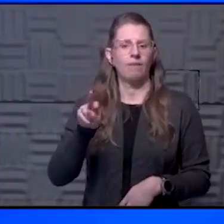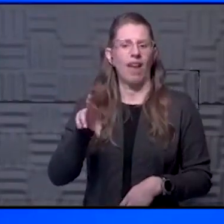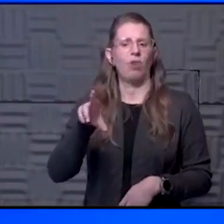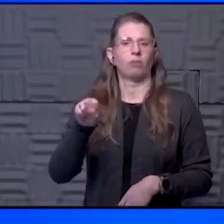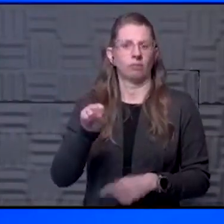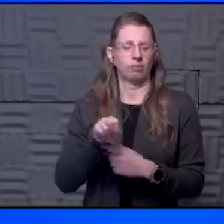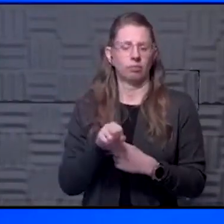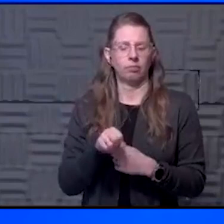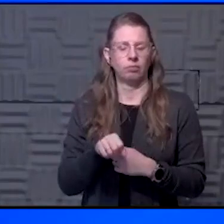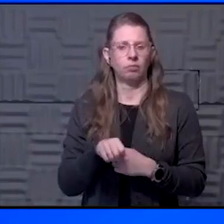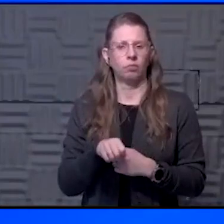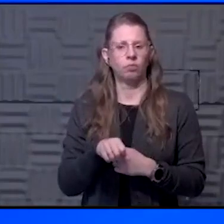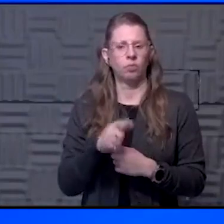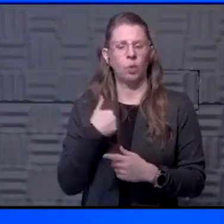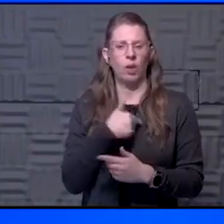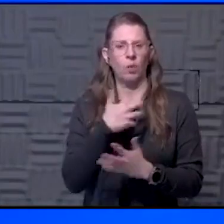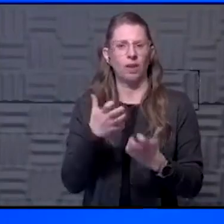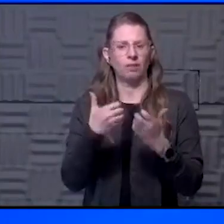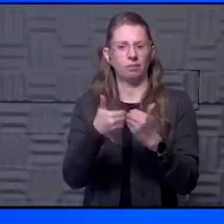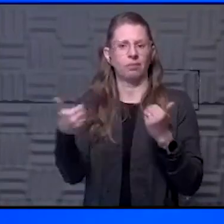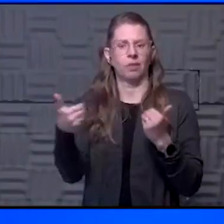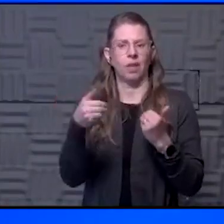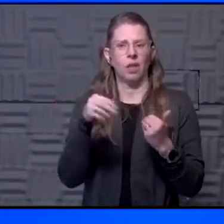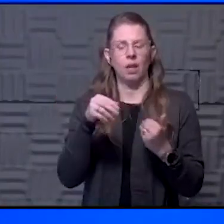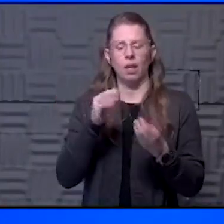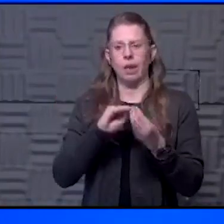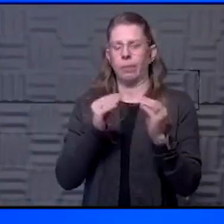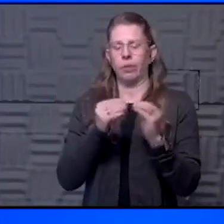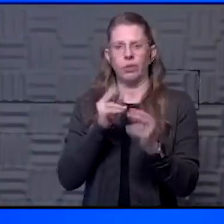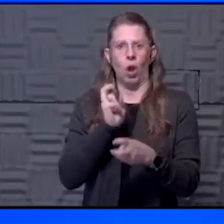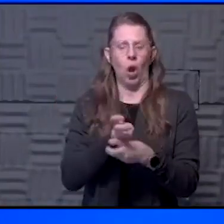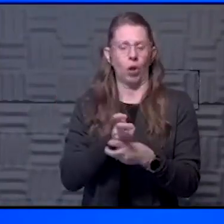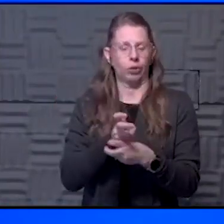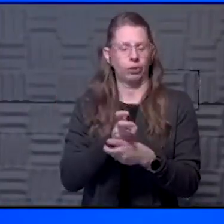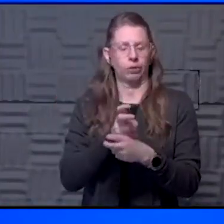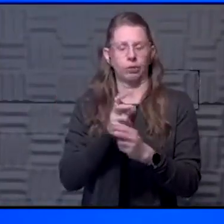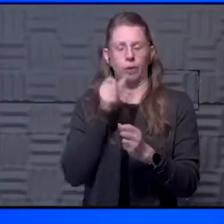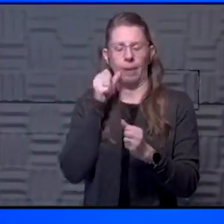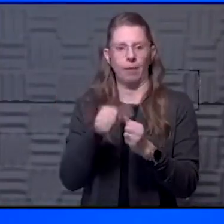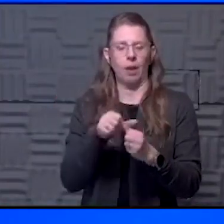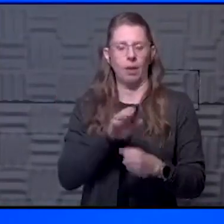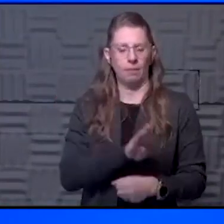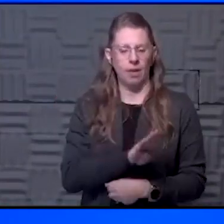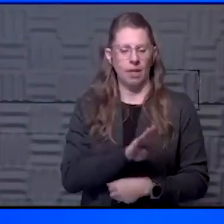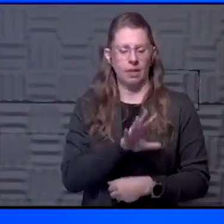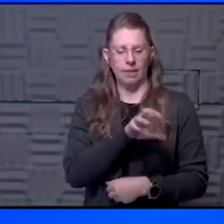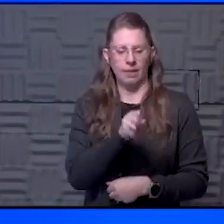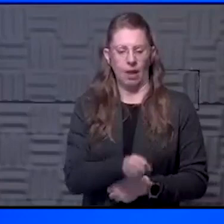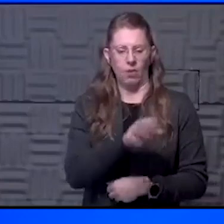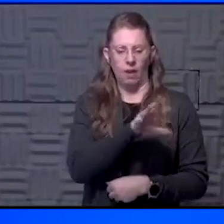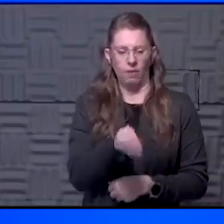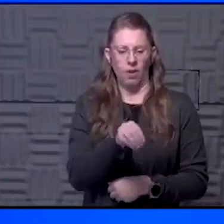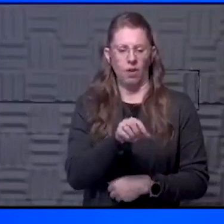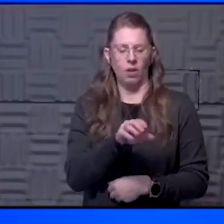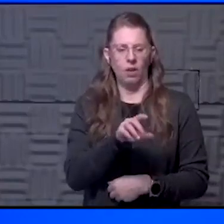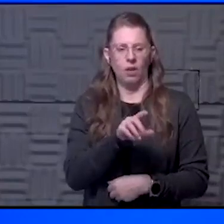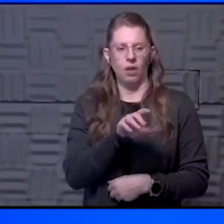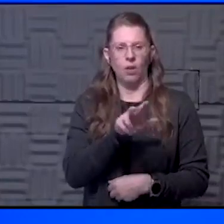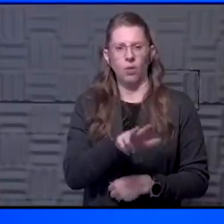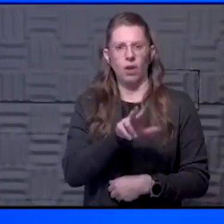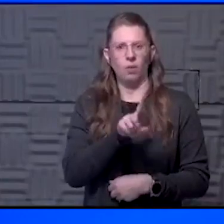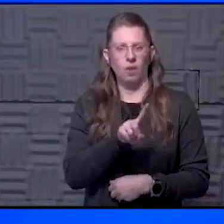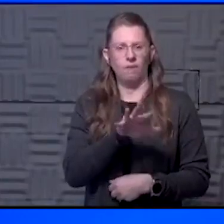to do that. We want to get away from that, but it's hard to remember all these numbers. And then the South African, I think, is B1351 or something like